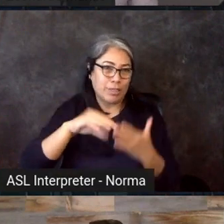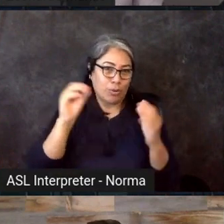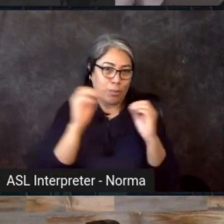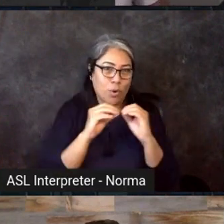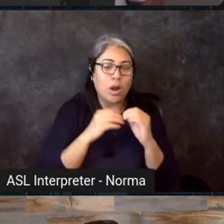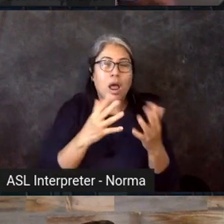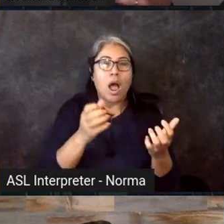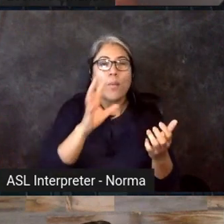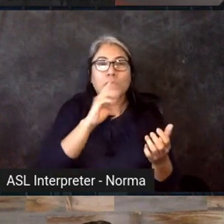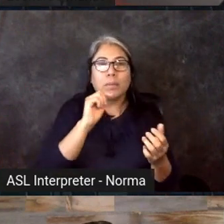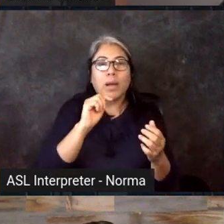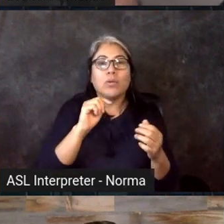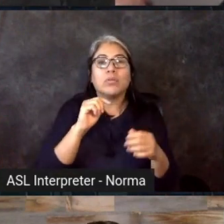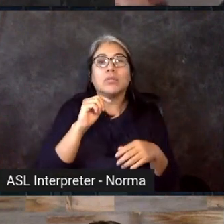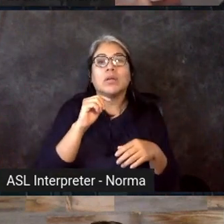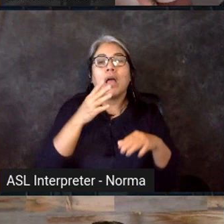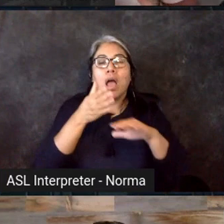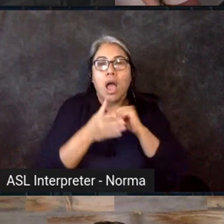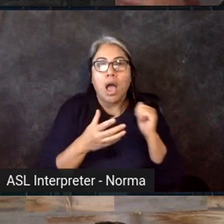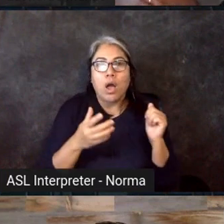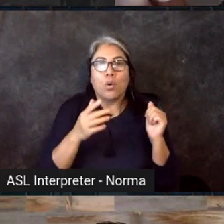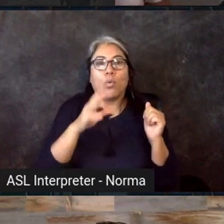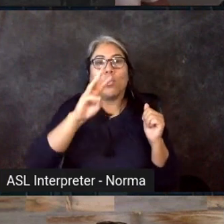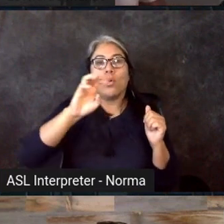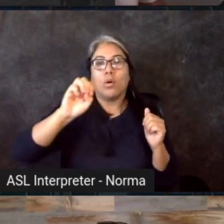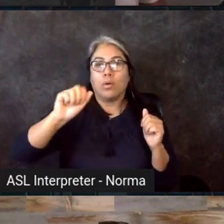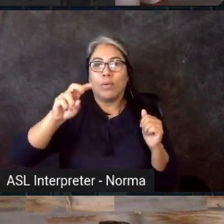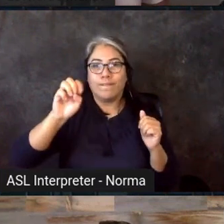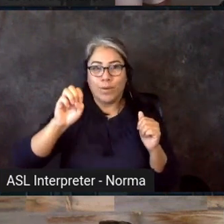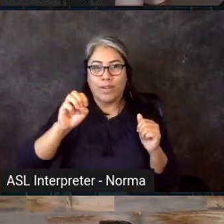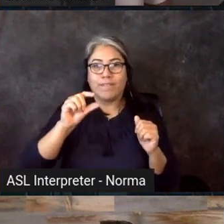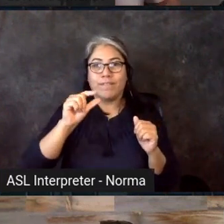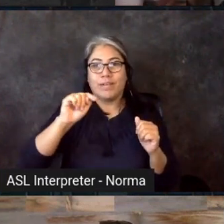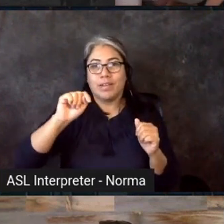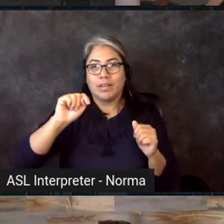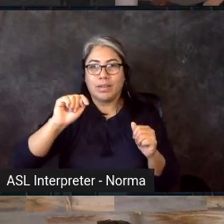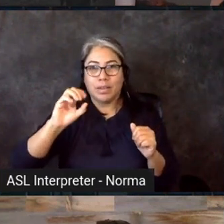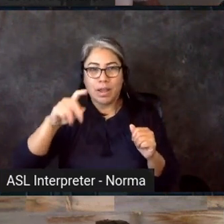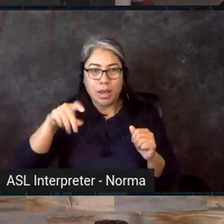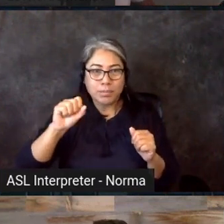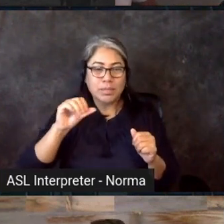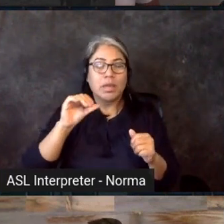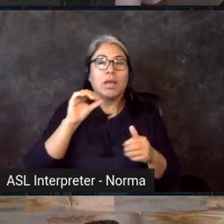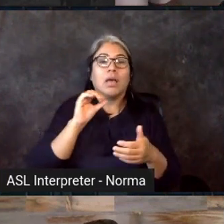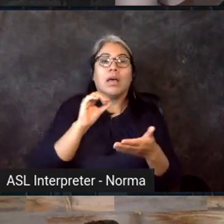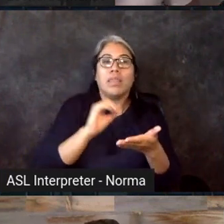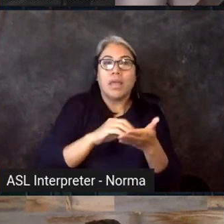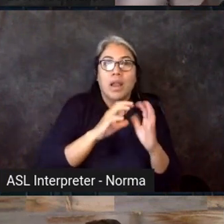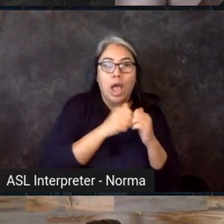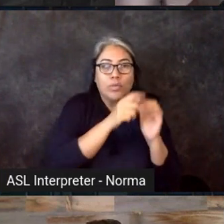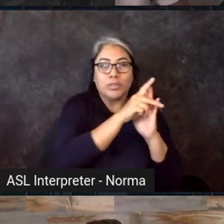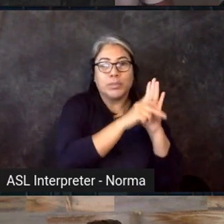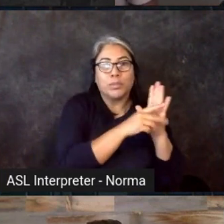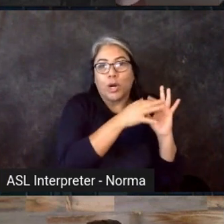as to how Weave GitOps, which is our product, applies these principles kind of like to a Kubernetes environment,